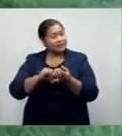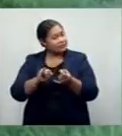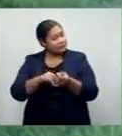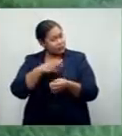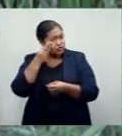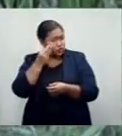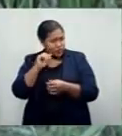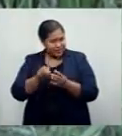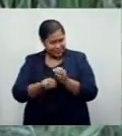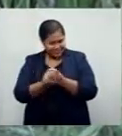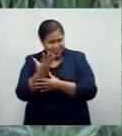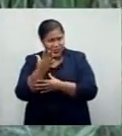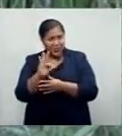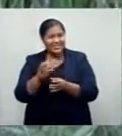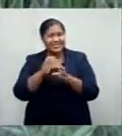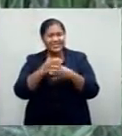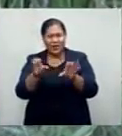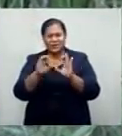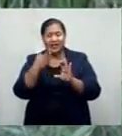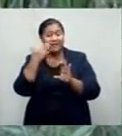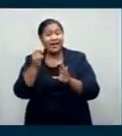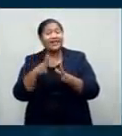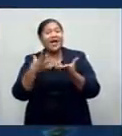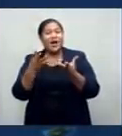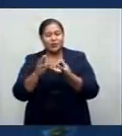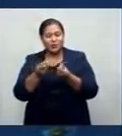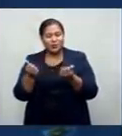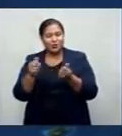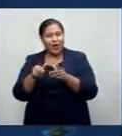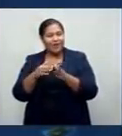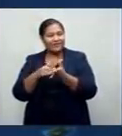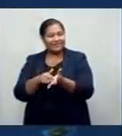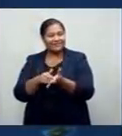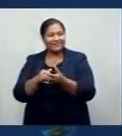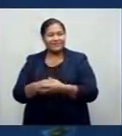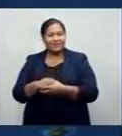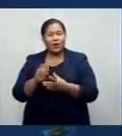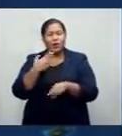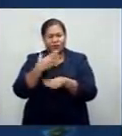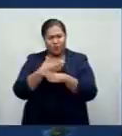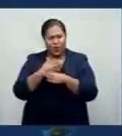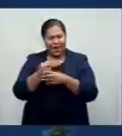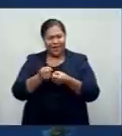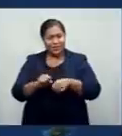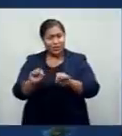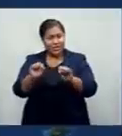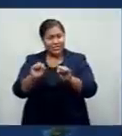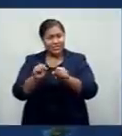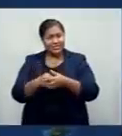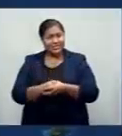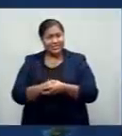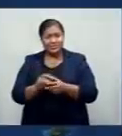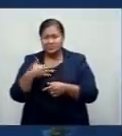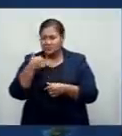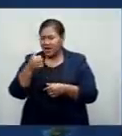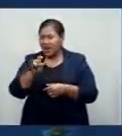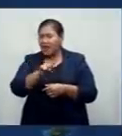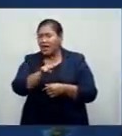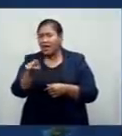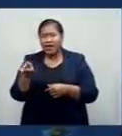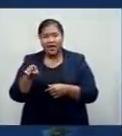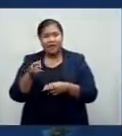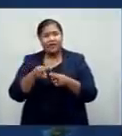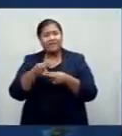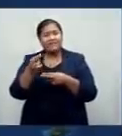says it has found a solution for the farmers. We have worked out a strategy whereby we are allowing